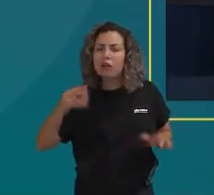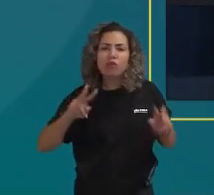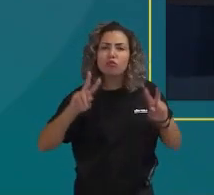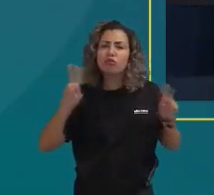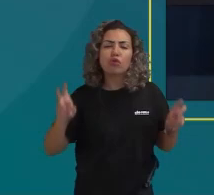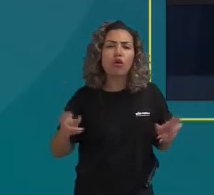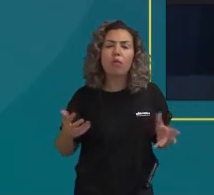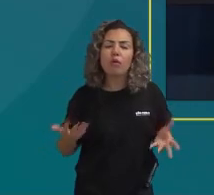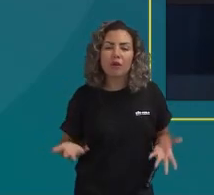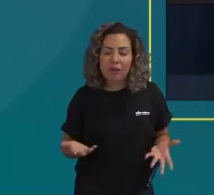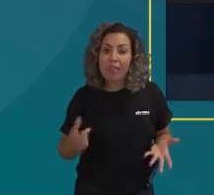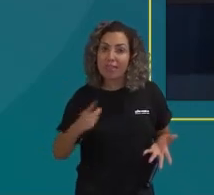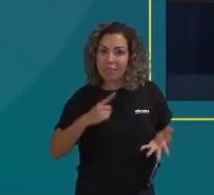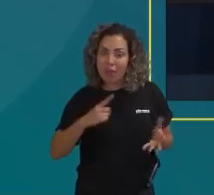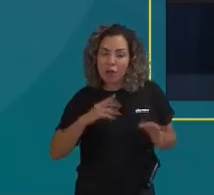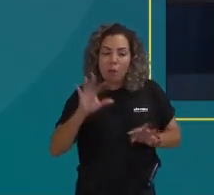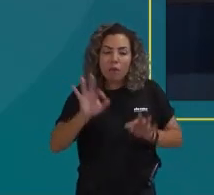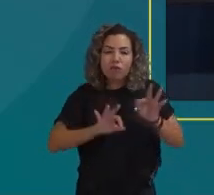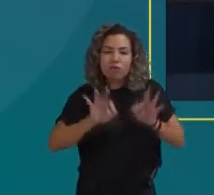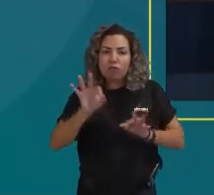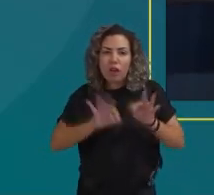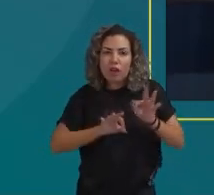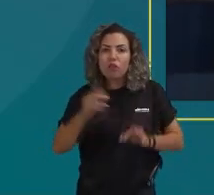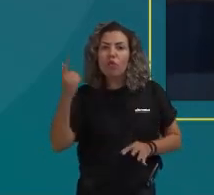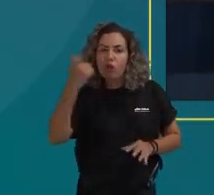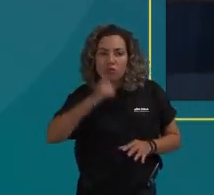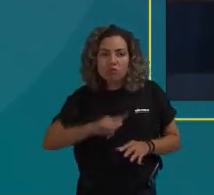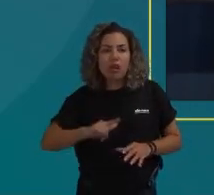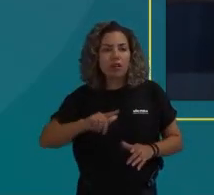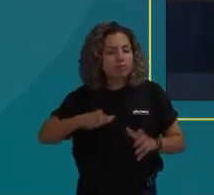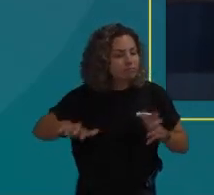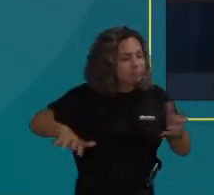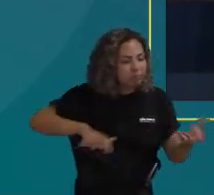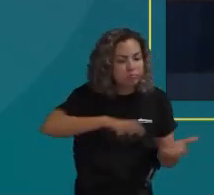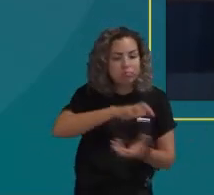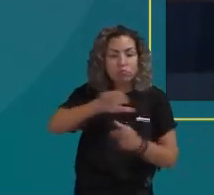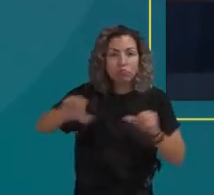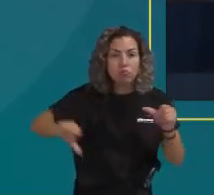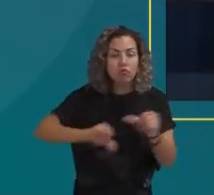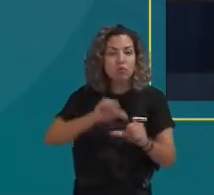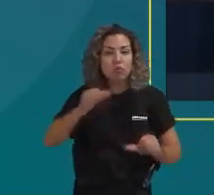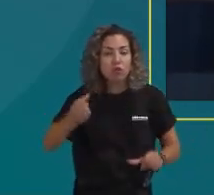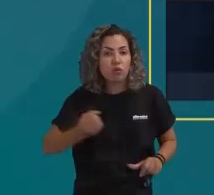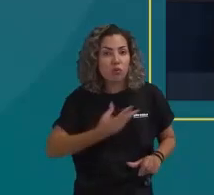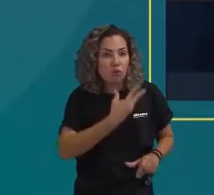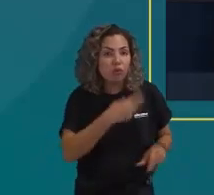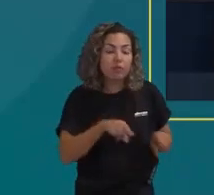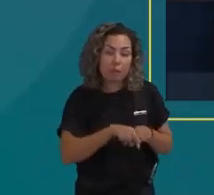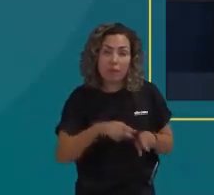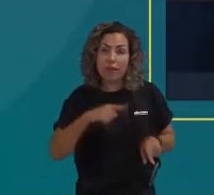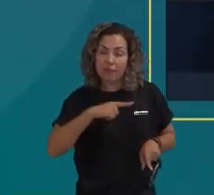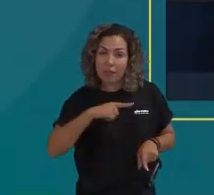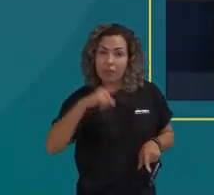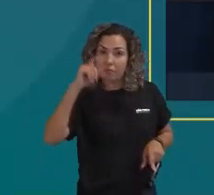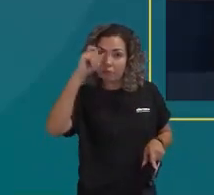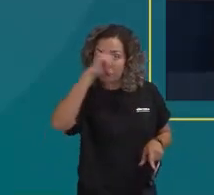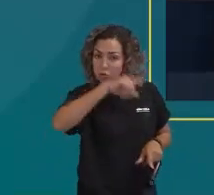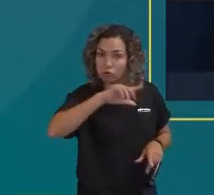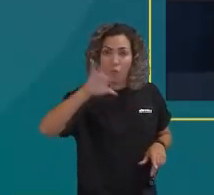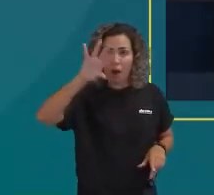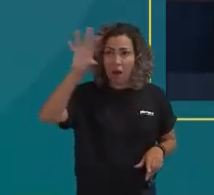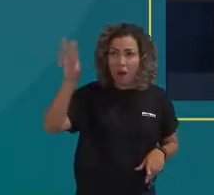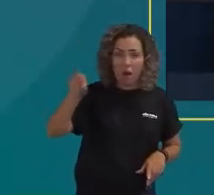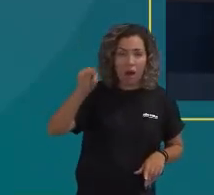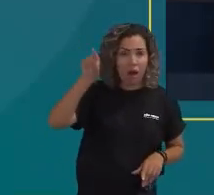generation programs. And it is really trying to address the triple crisis that we have also on the African continent and in the southern part of